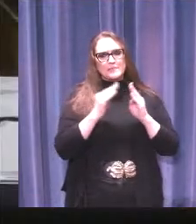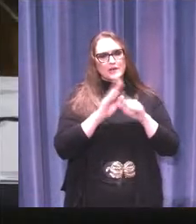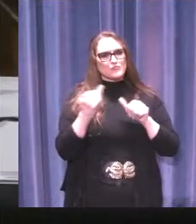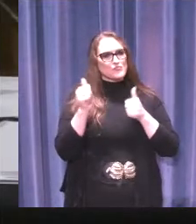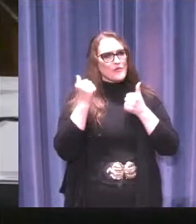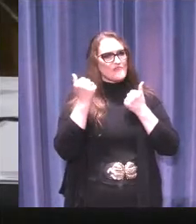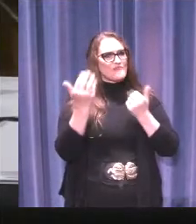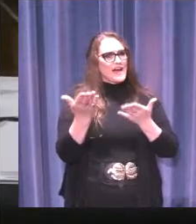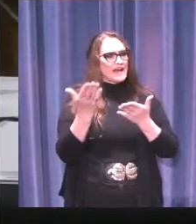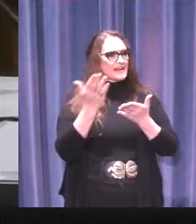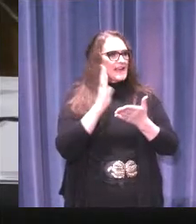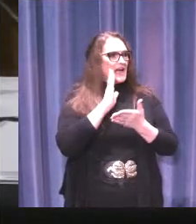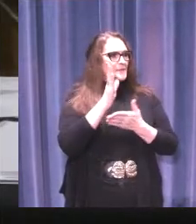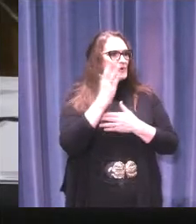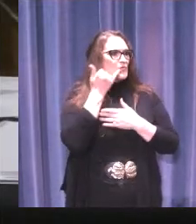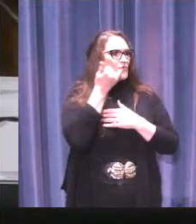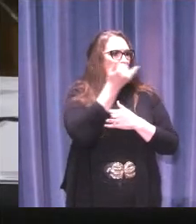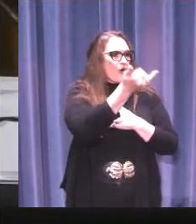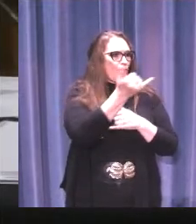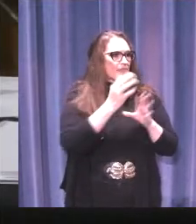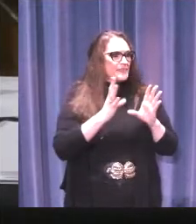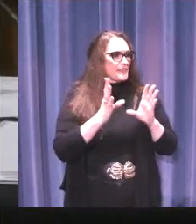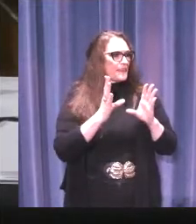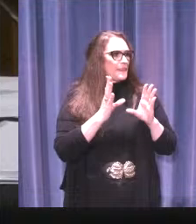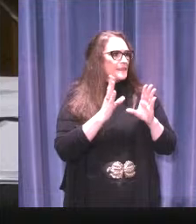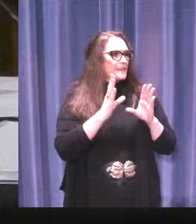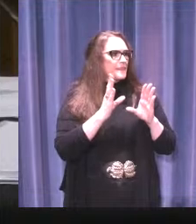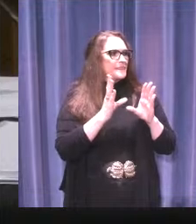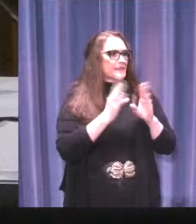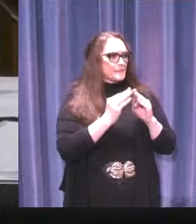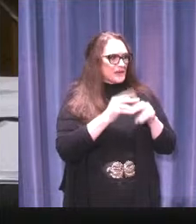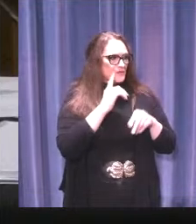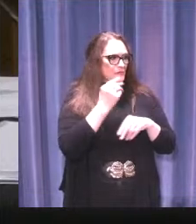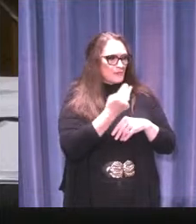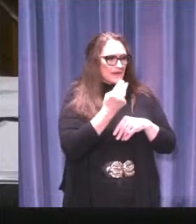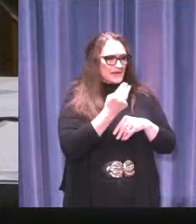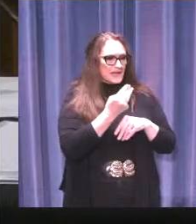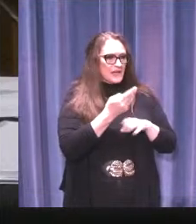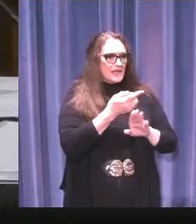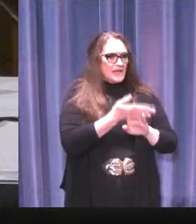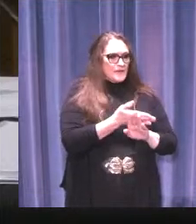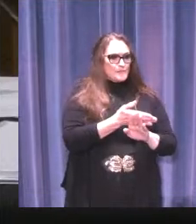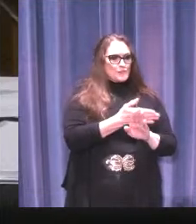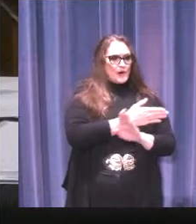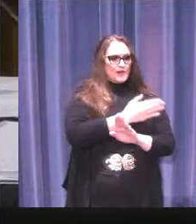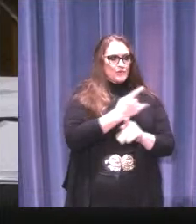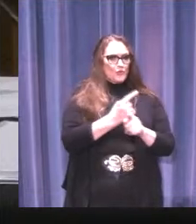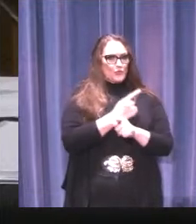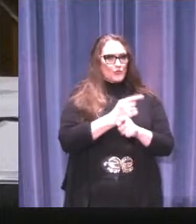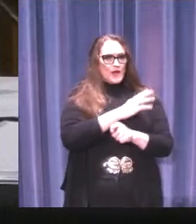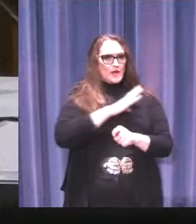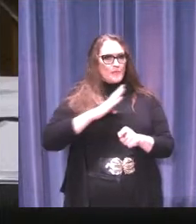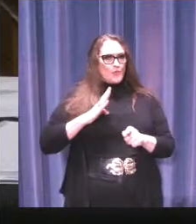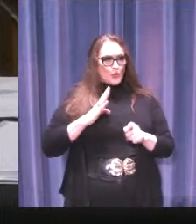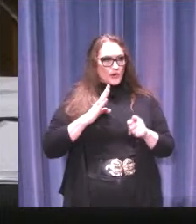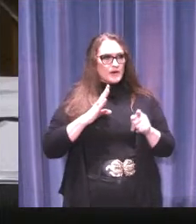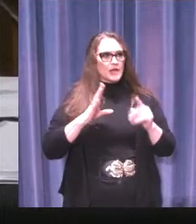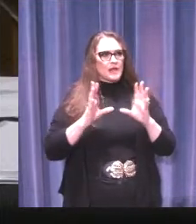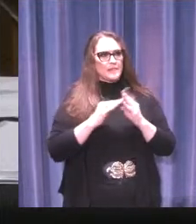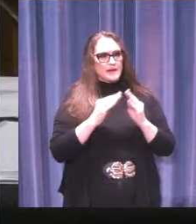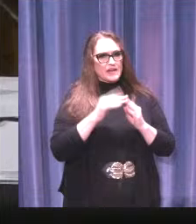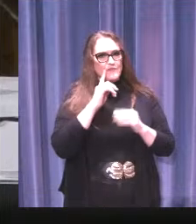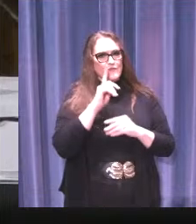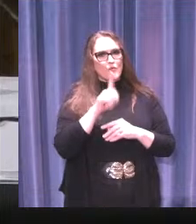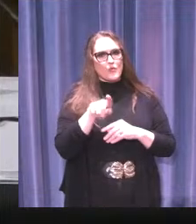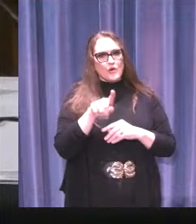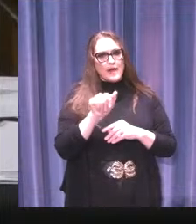provided, I'm going to call the meeting for Monday, prior to our regular board meeting for the ad hoc.